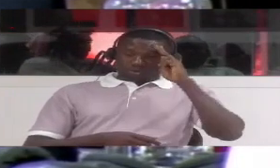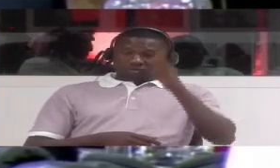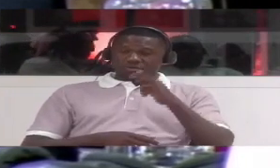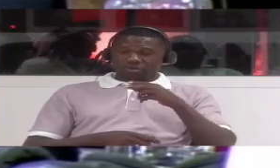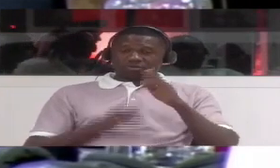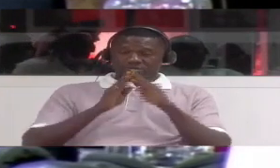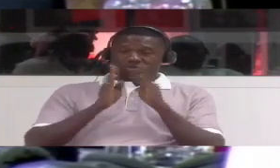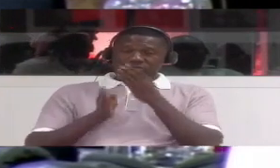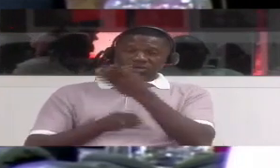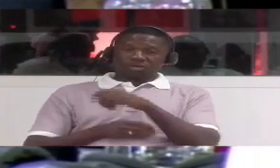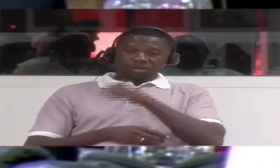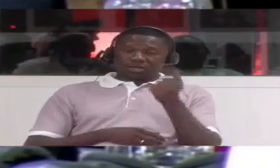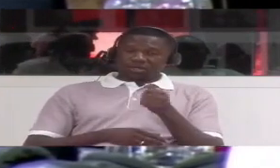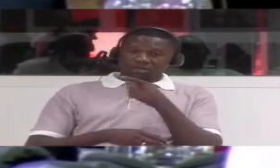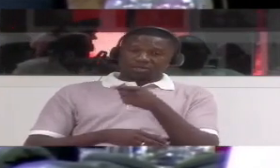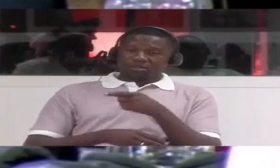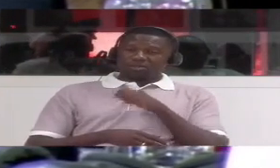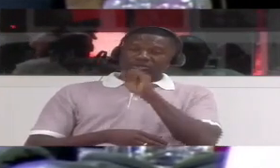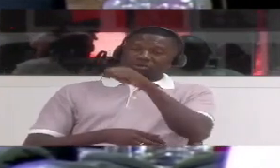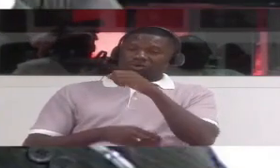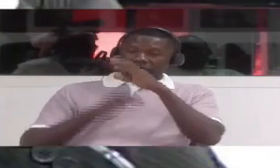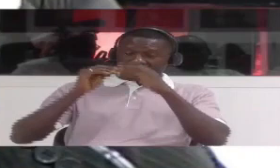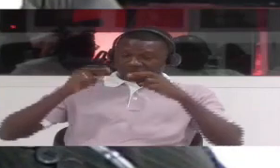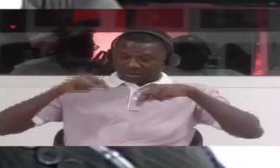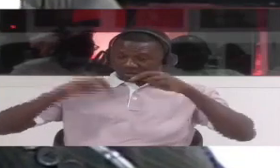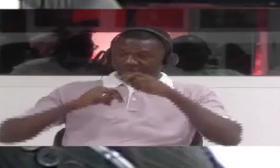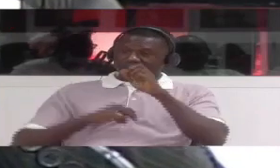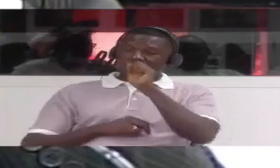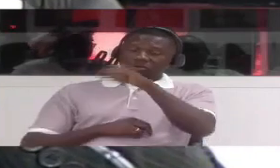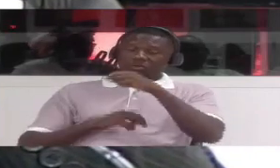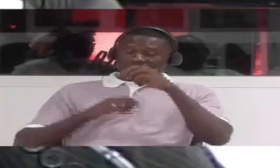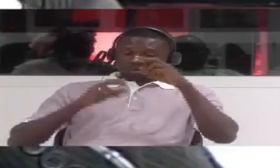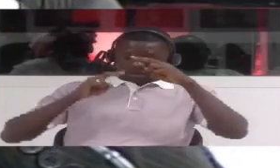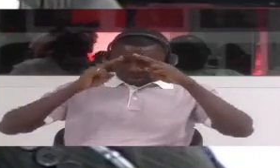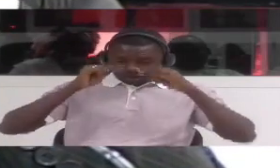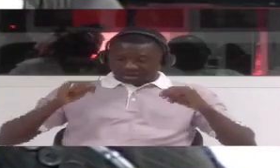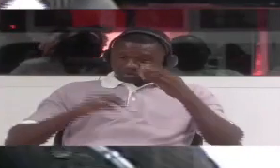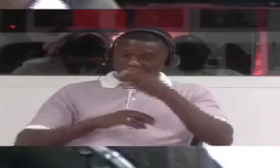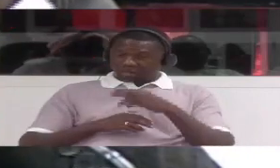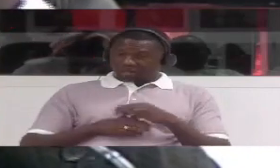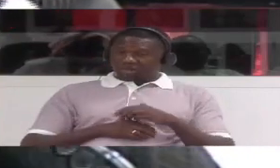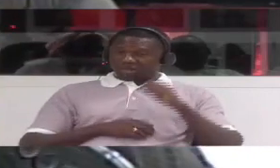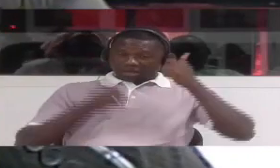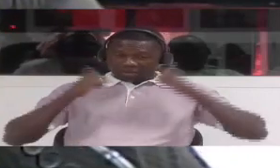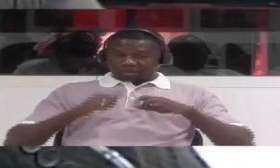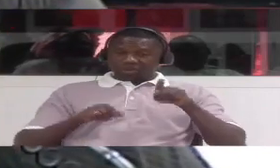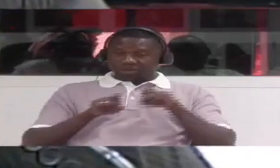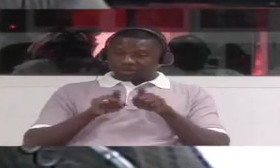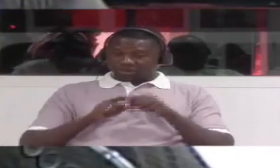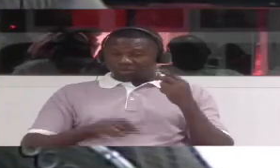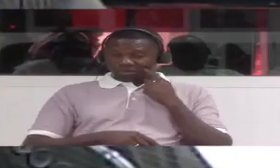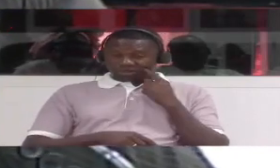operation regarding your house, the search of your house, did that happen on the same day, at the same time? Oh, the following day. Omar was the same